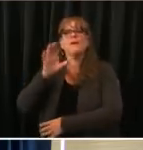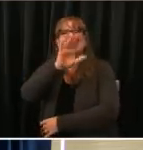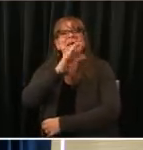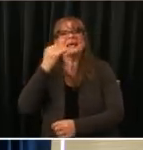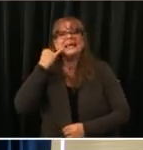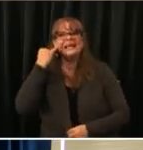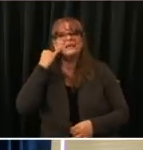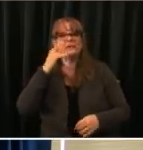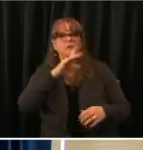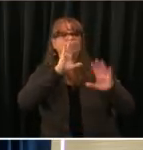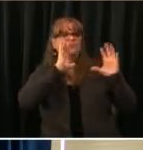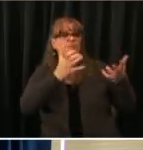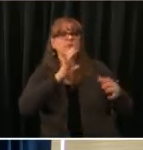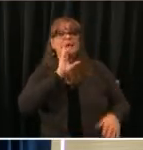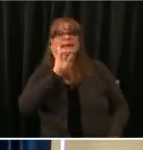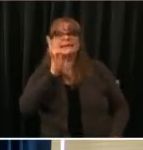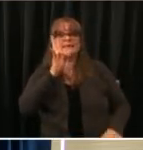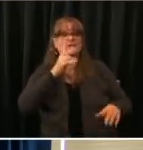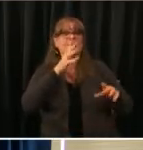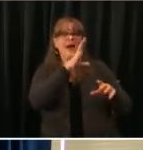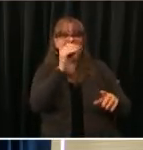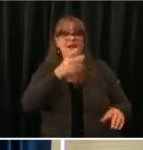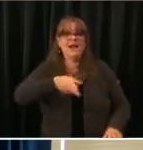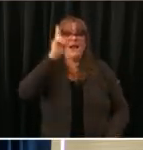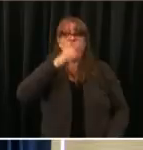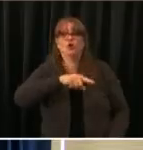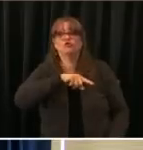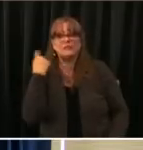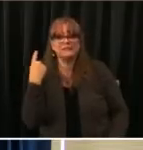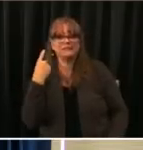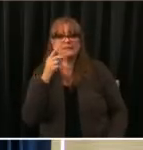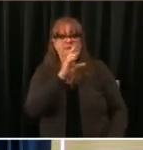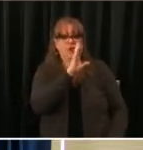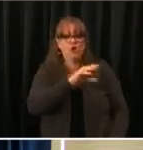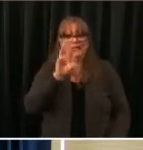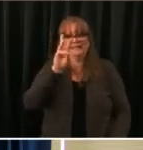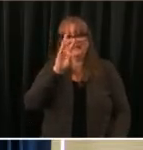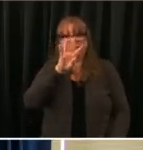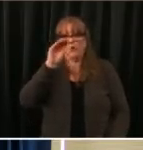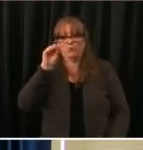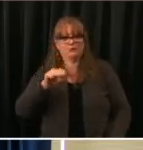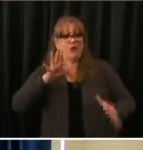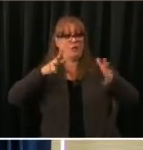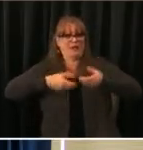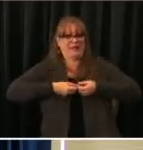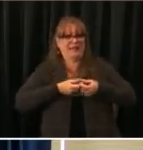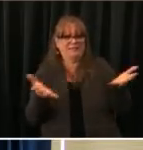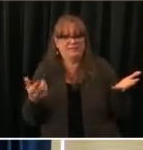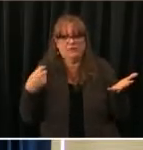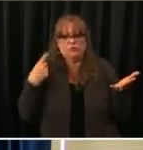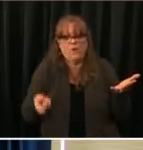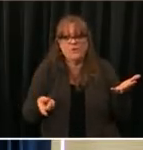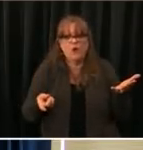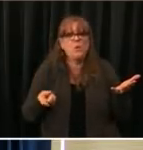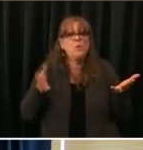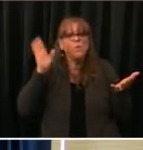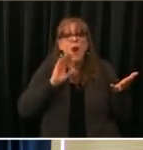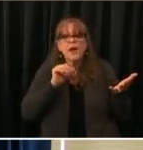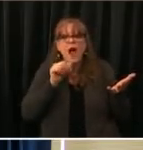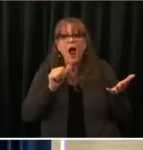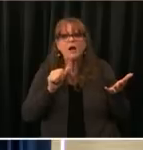that population is only about 34% vaccinated. Why not get that to a higher number first before opening things up to lower ages